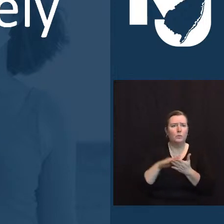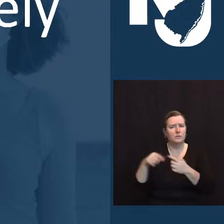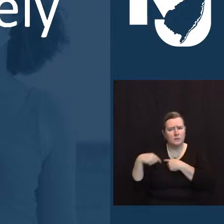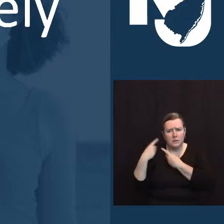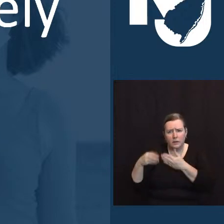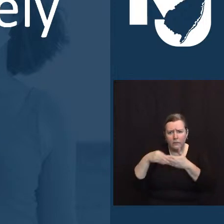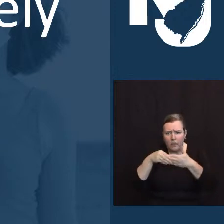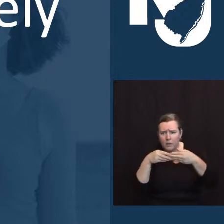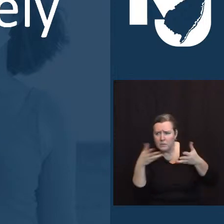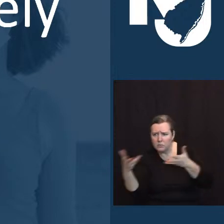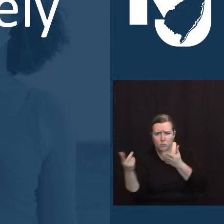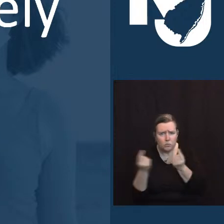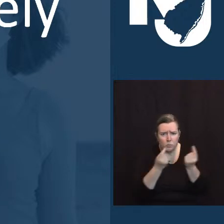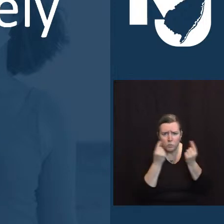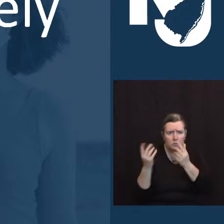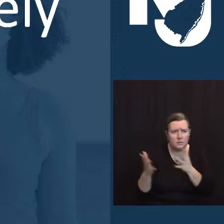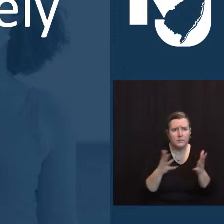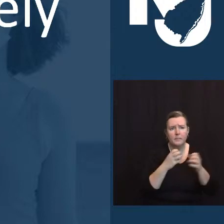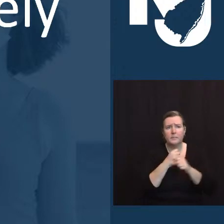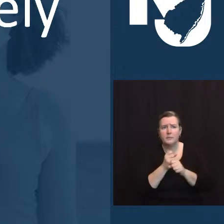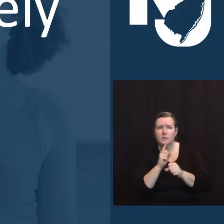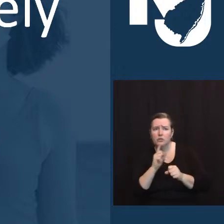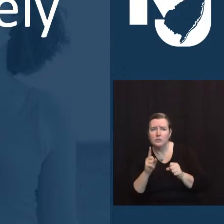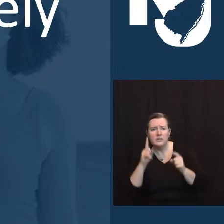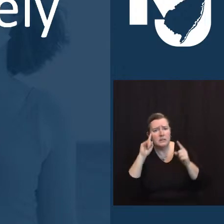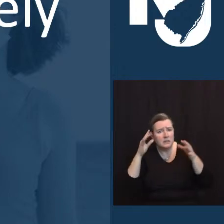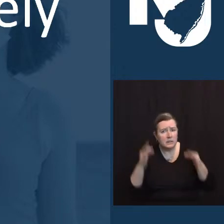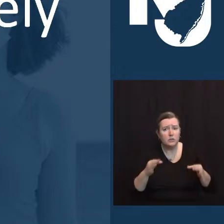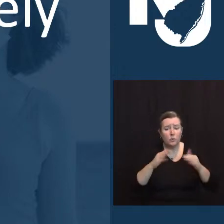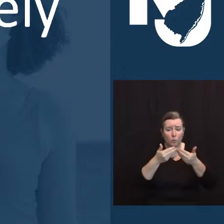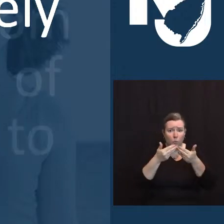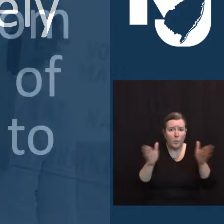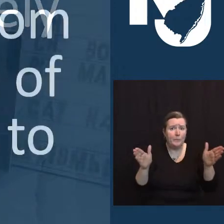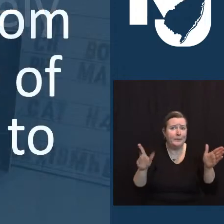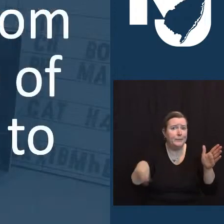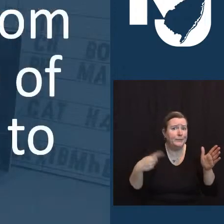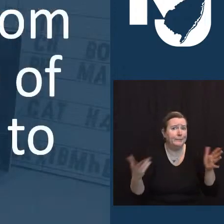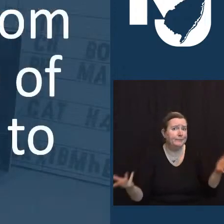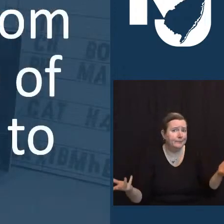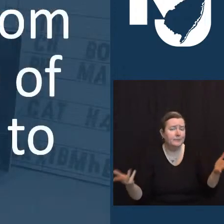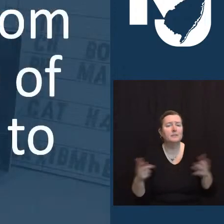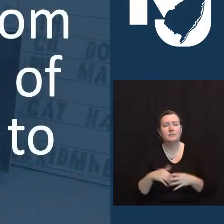decisions for reopening their schools last fall. However, by last summer, we knew that there were as many